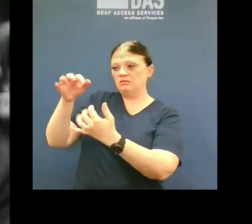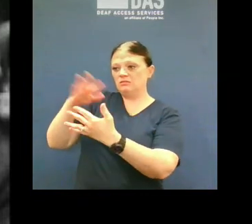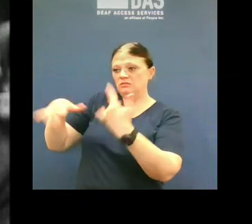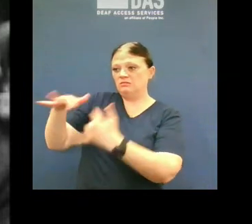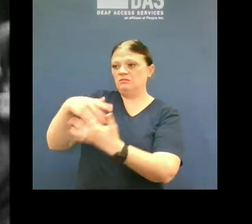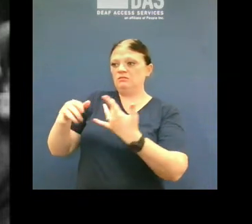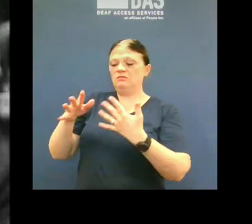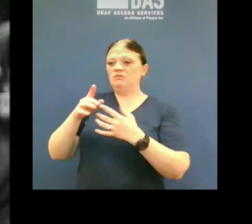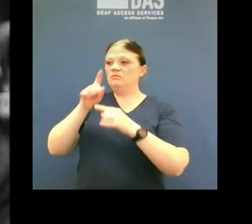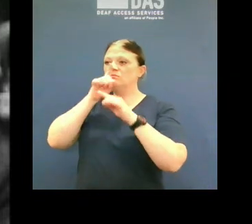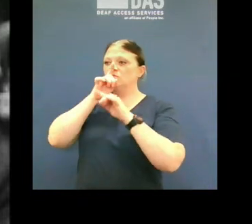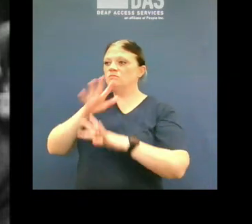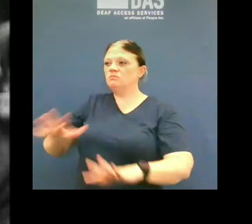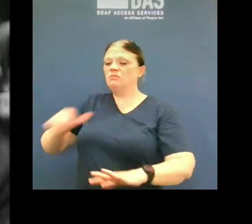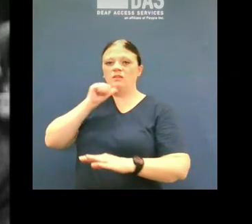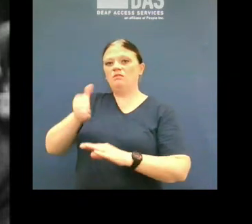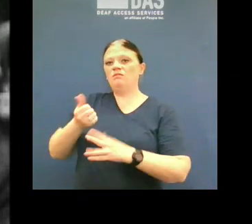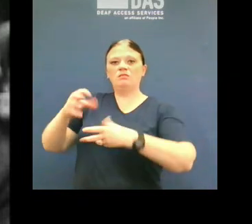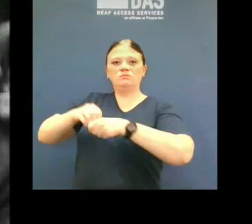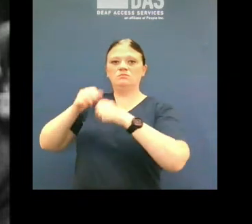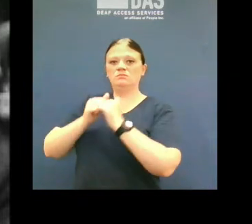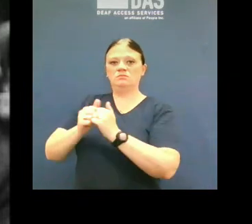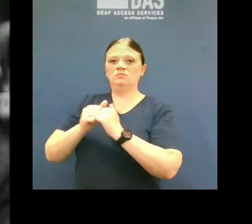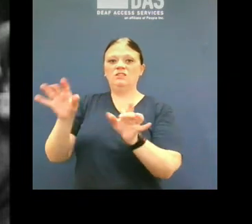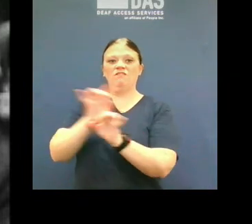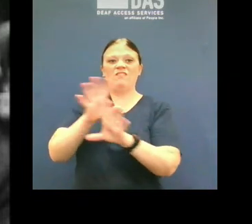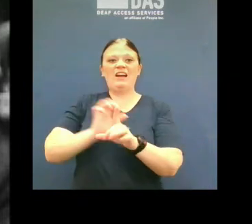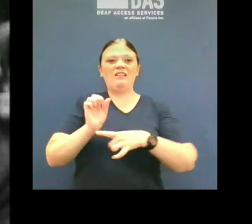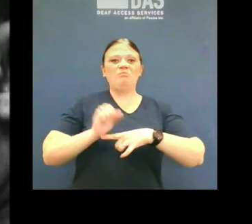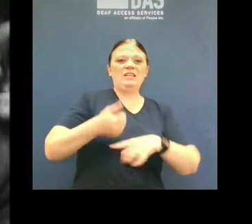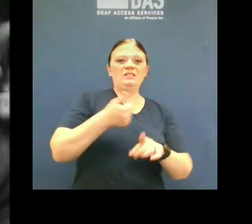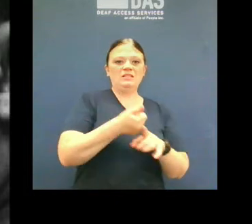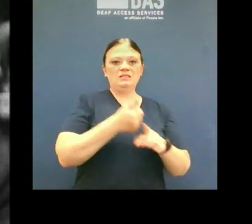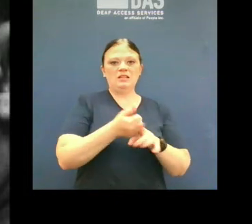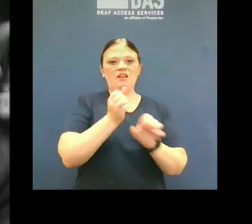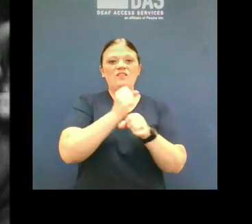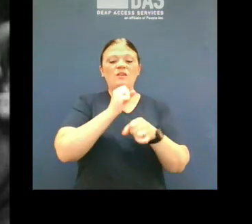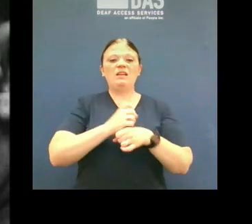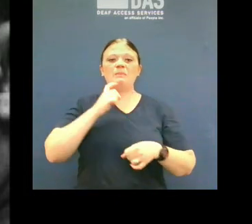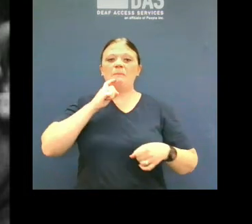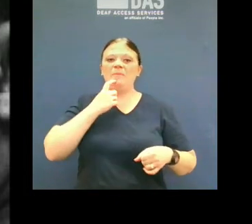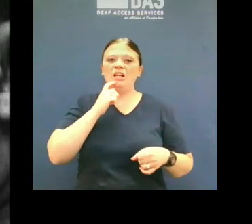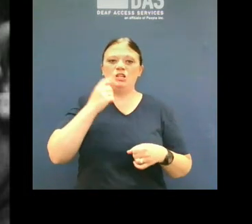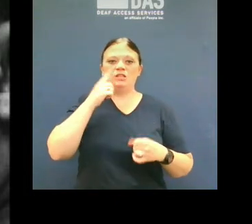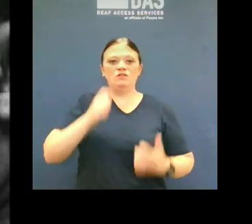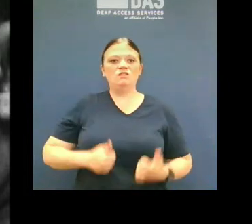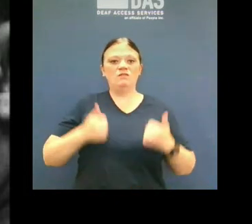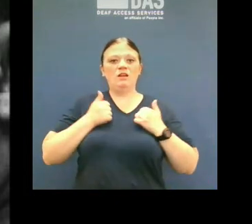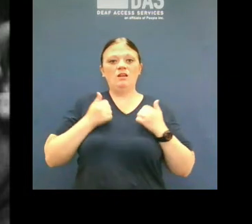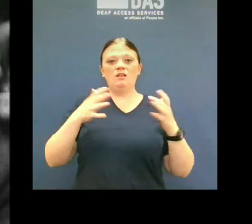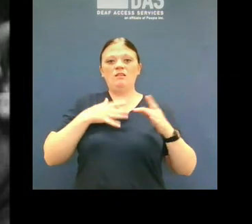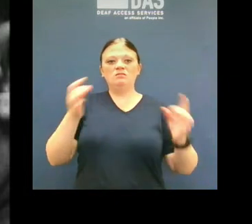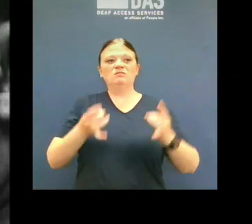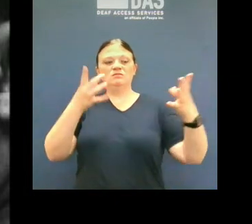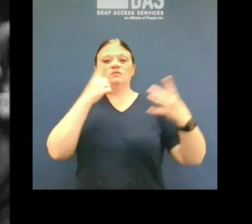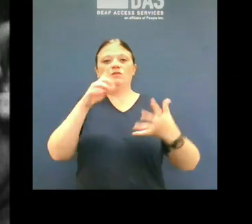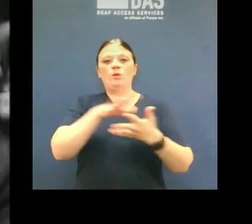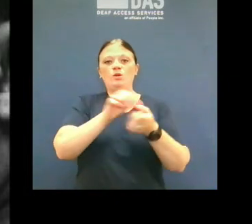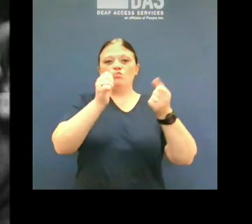dialogue. Violence ends up defeating itself. It creates bitterness in the survivors and brutality in the